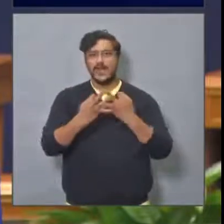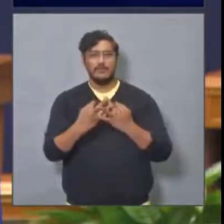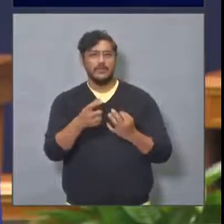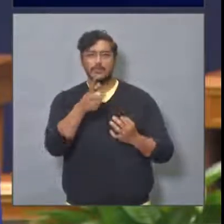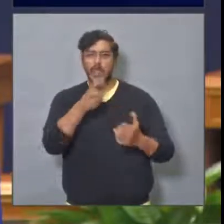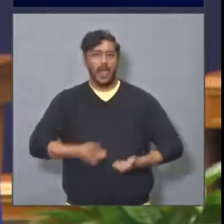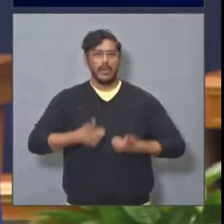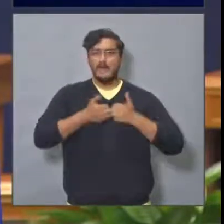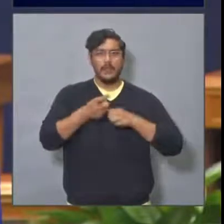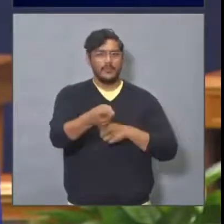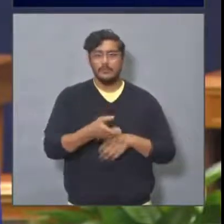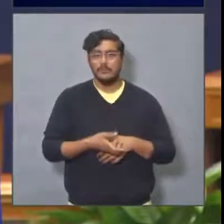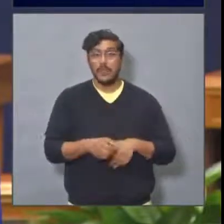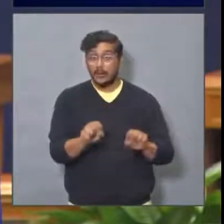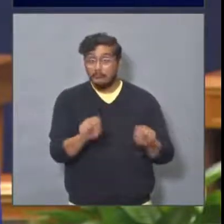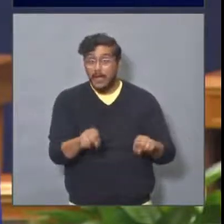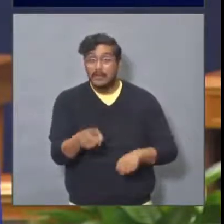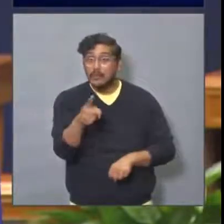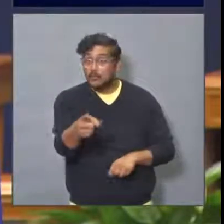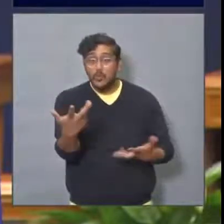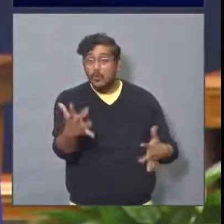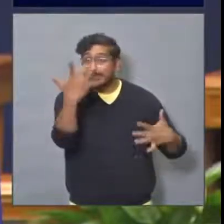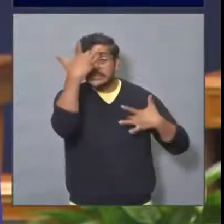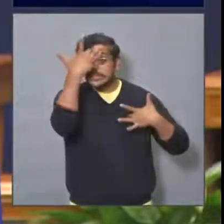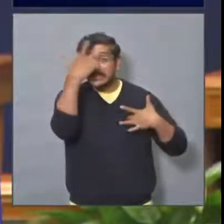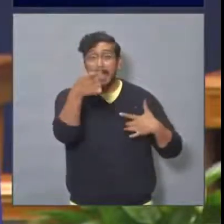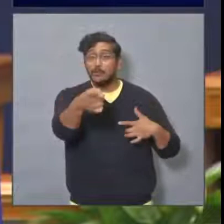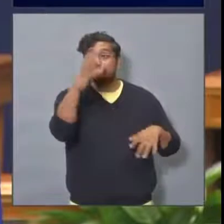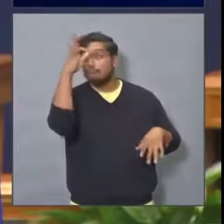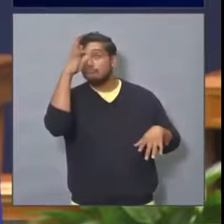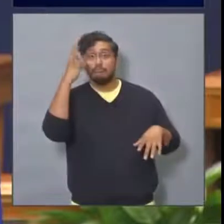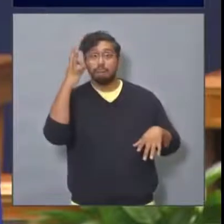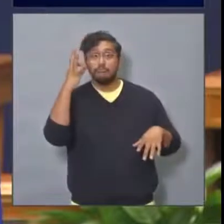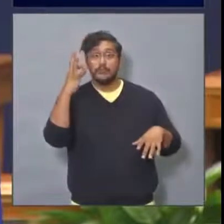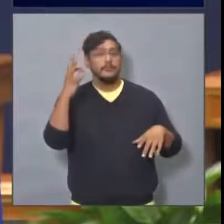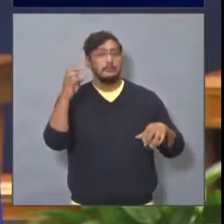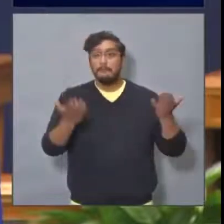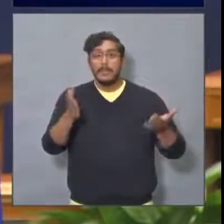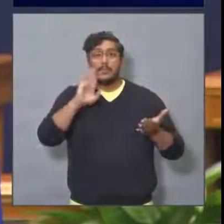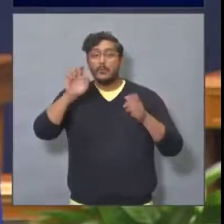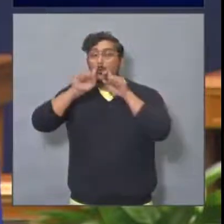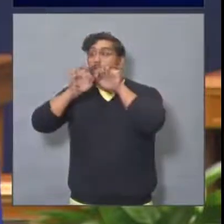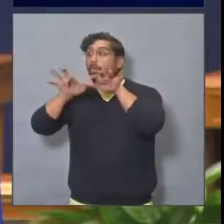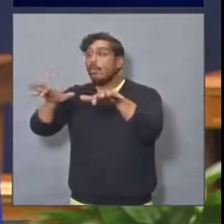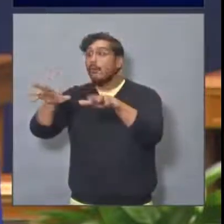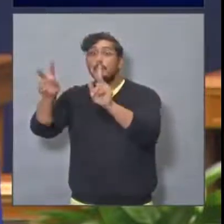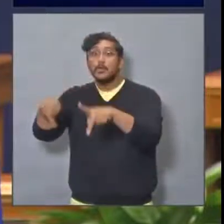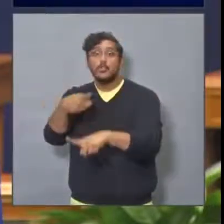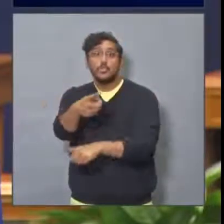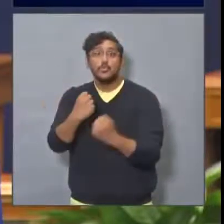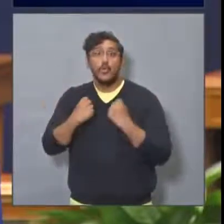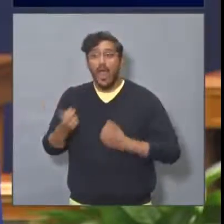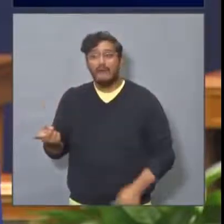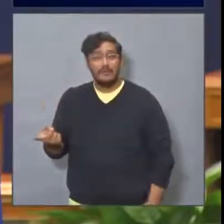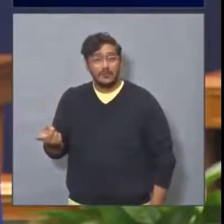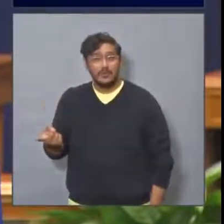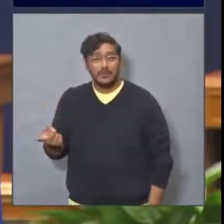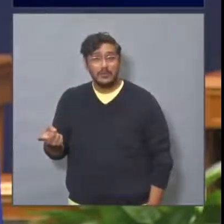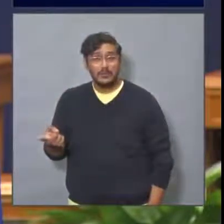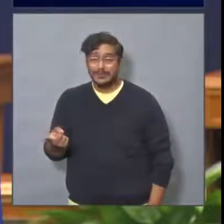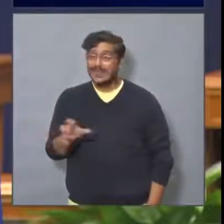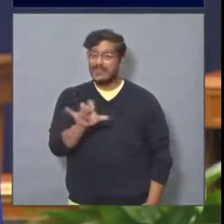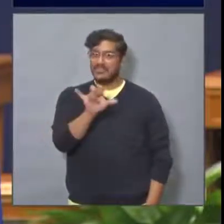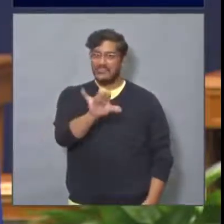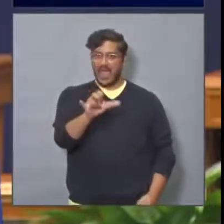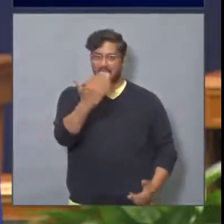be infected without knowing it and pass along a virus that could be fatal to someone you love. This awareness,